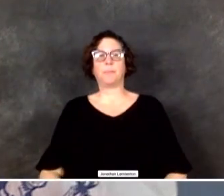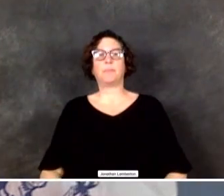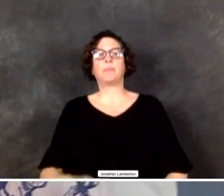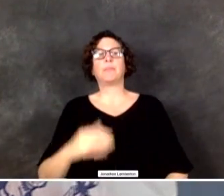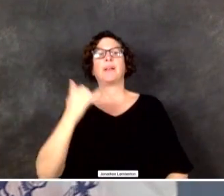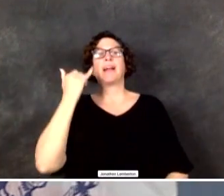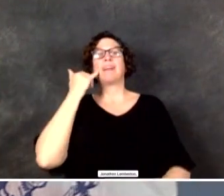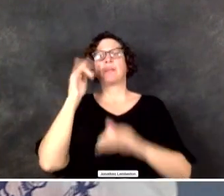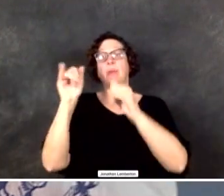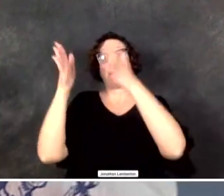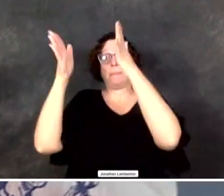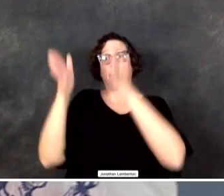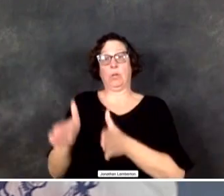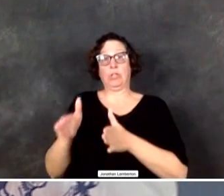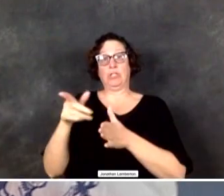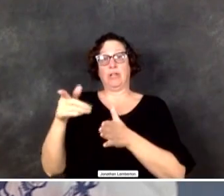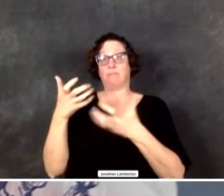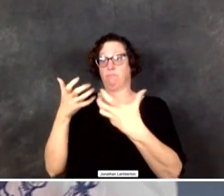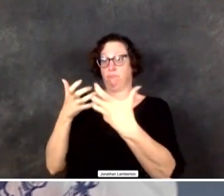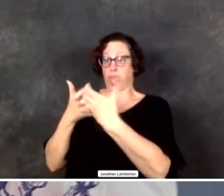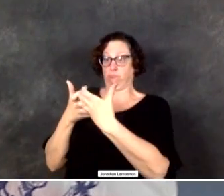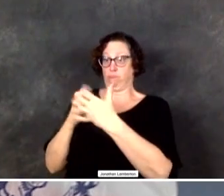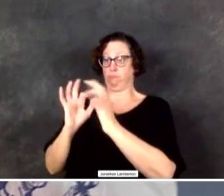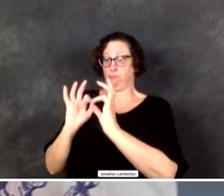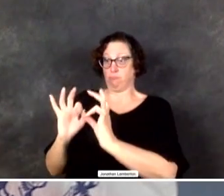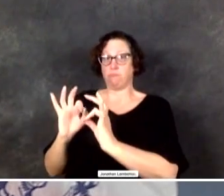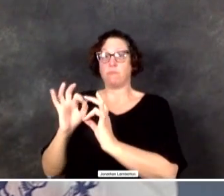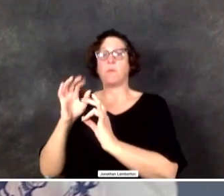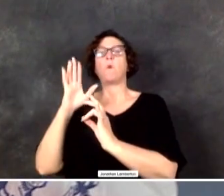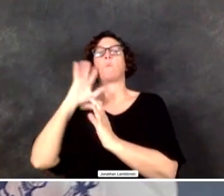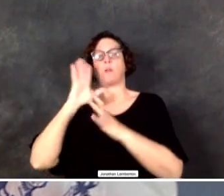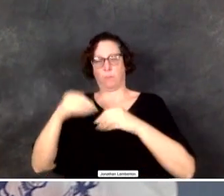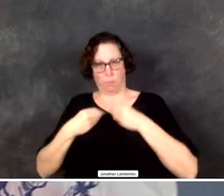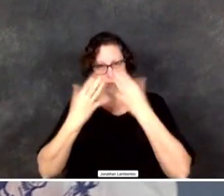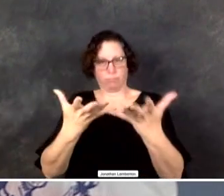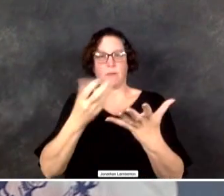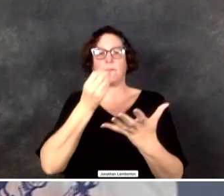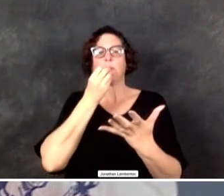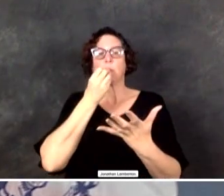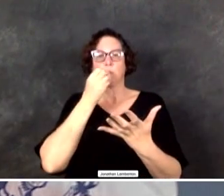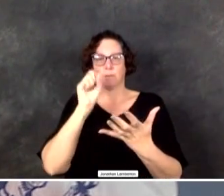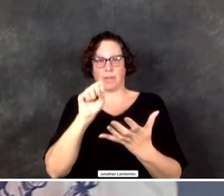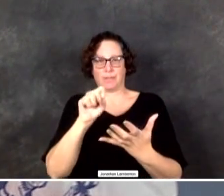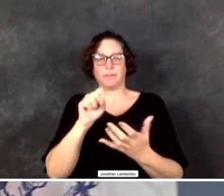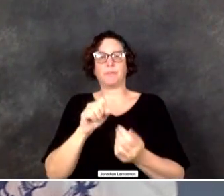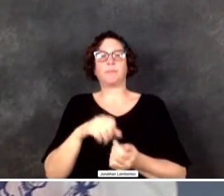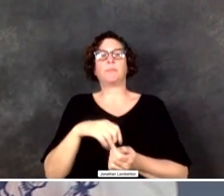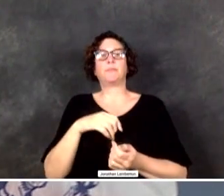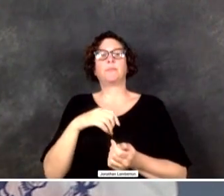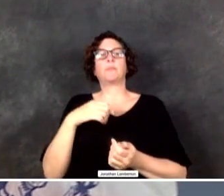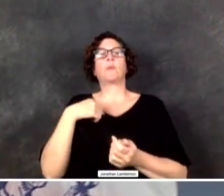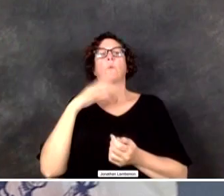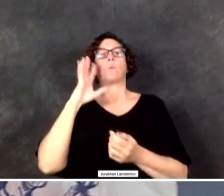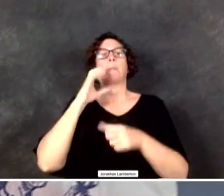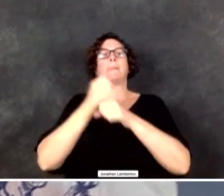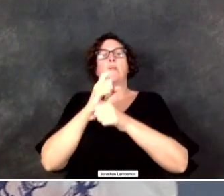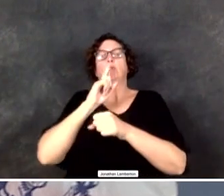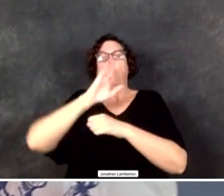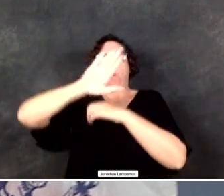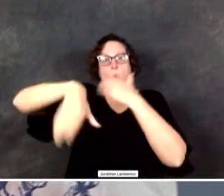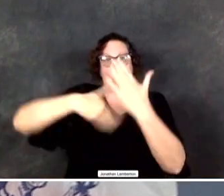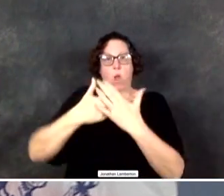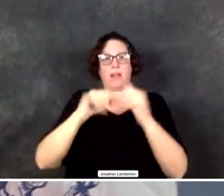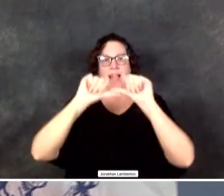our leader, who's proven herself many a time before, she will ensure that all agencies involved and the 311 operation are